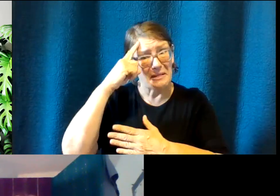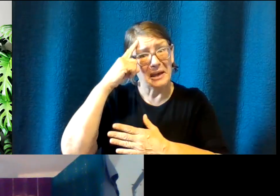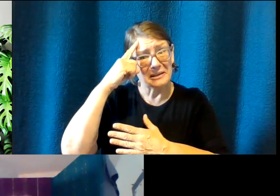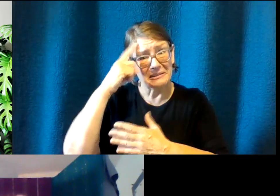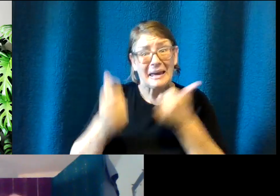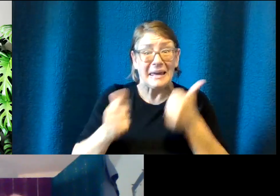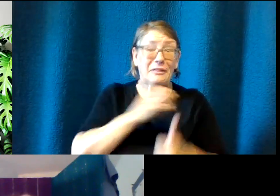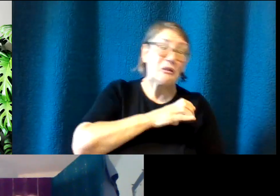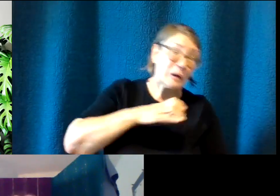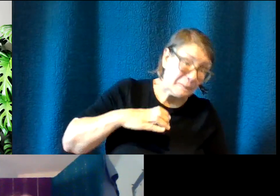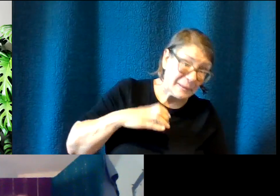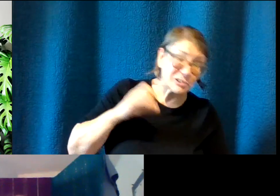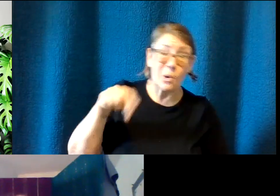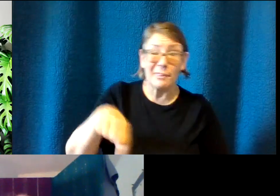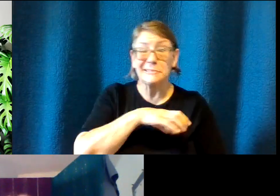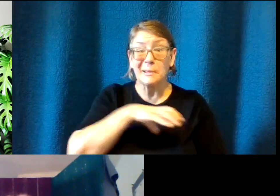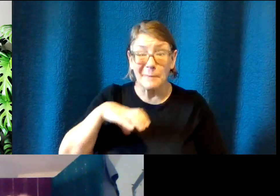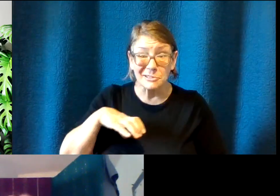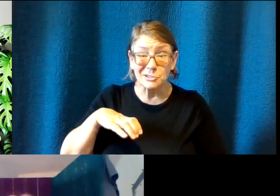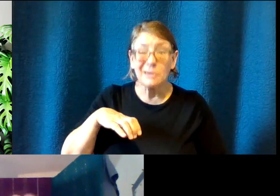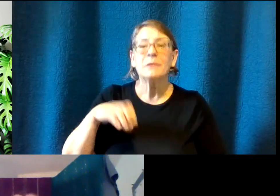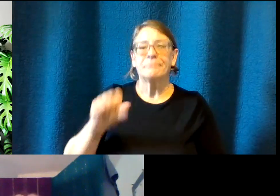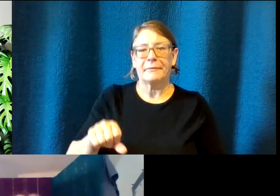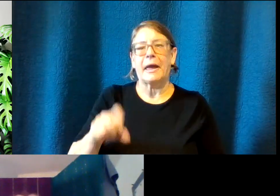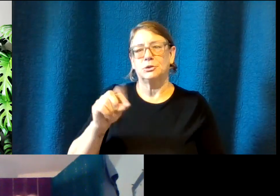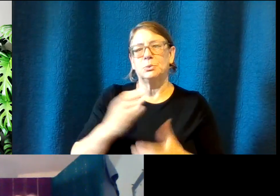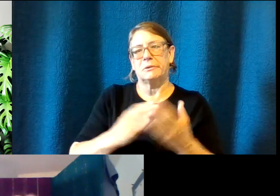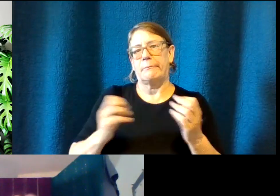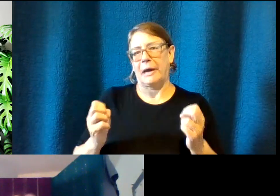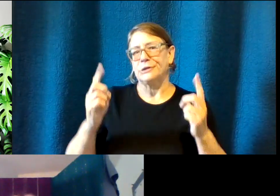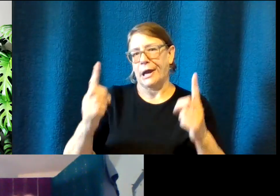either the commission or this committee on the commission can do some education.